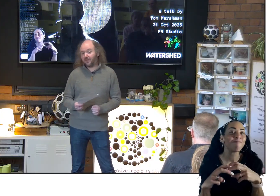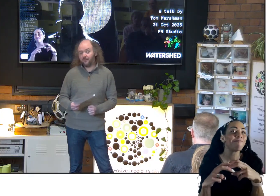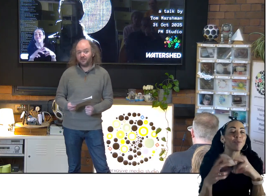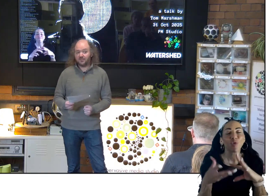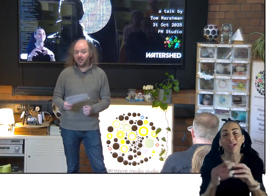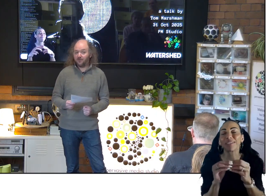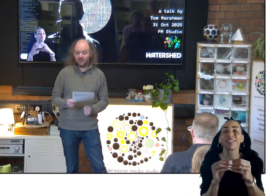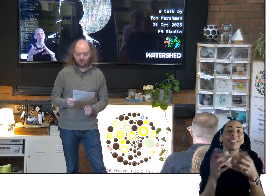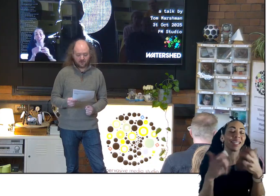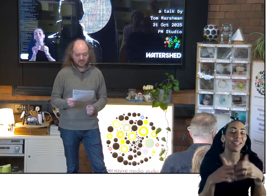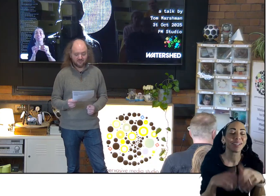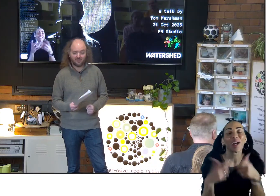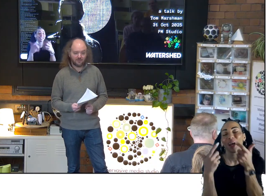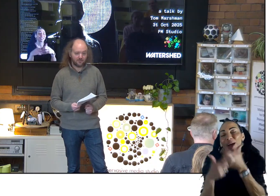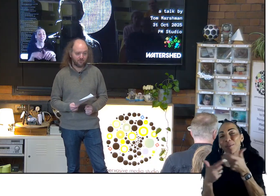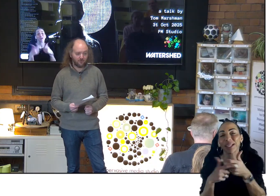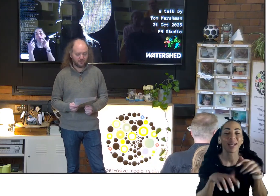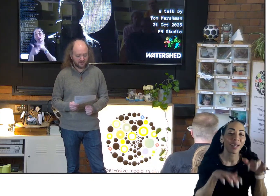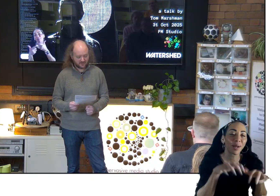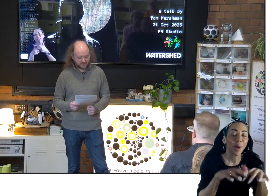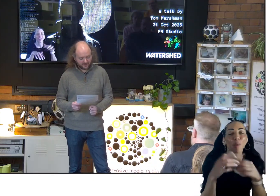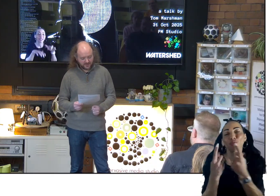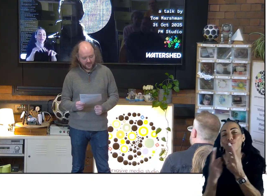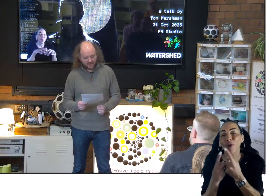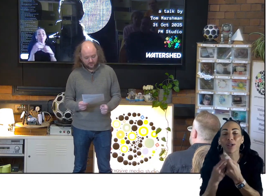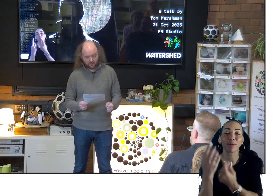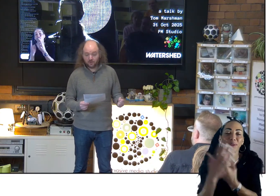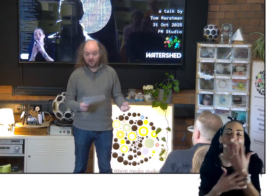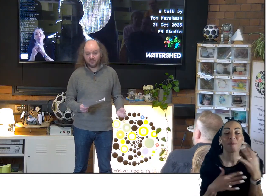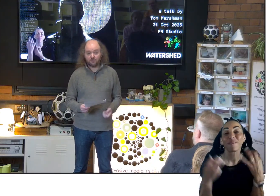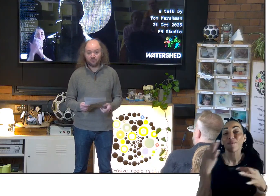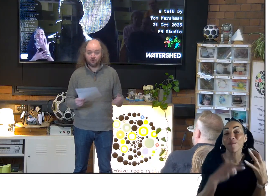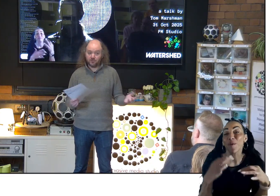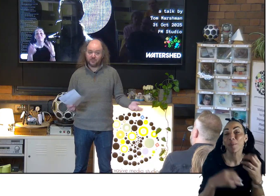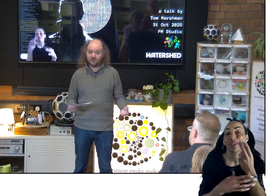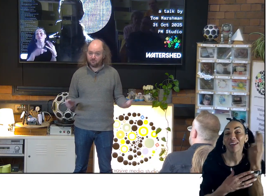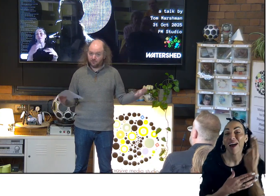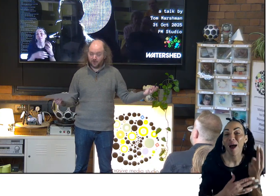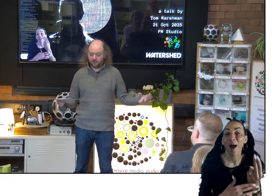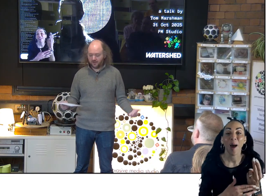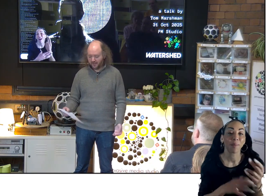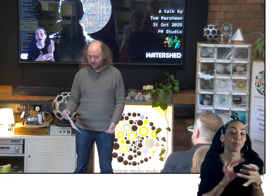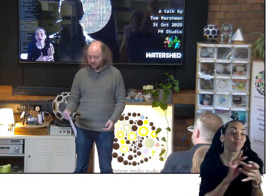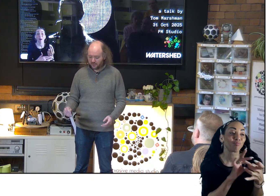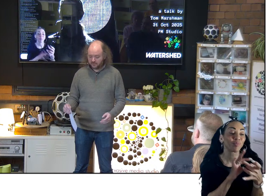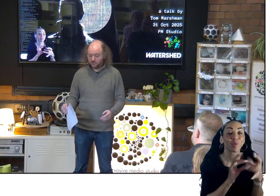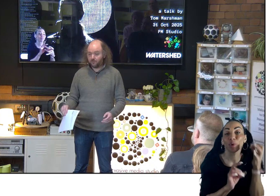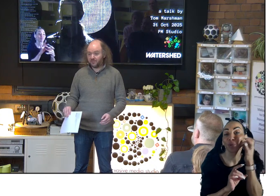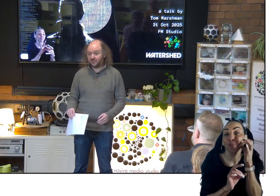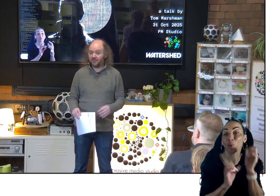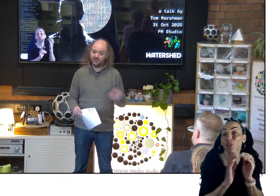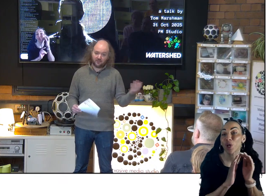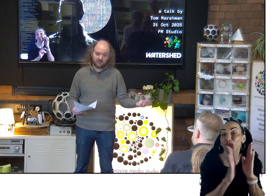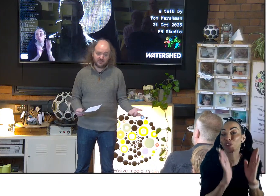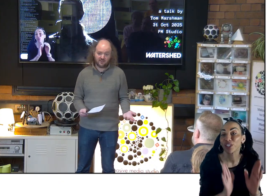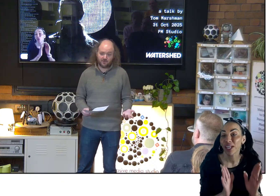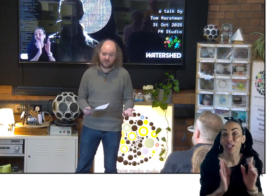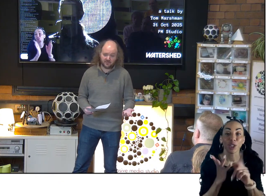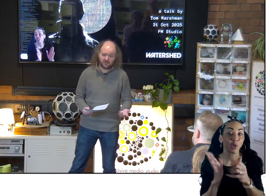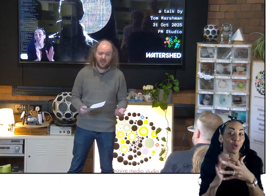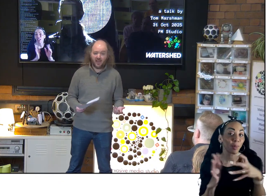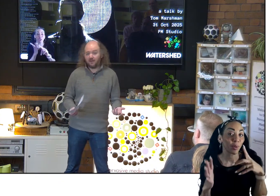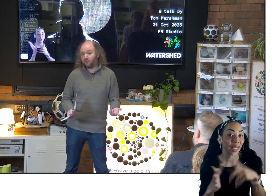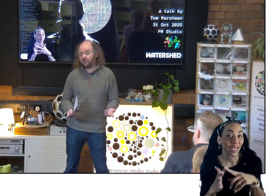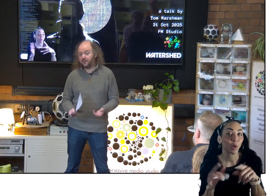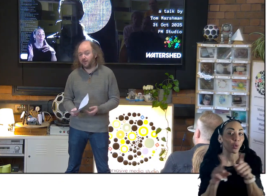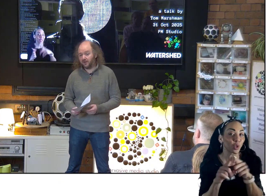everything from comedy to coding and product development to performance art. And we're a partnership between Watershed, where we are right now, UE Bristol and the University of